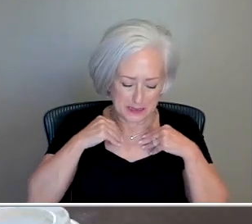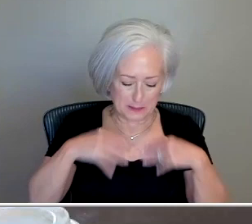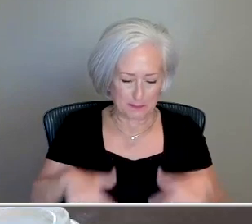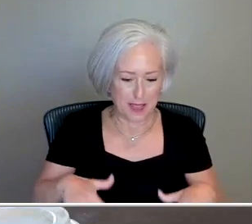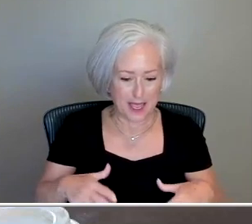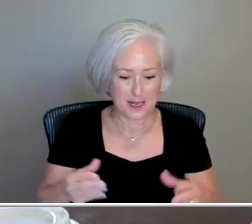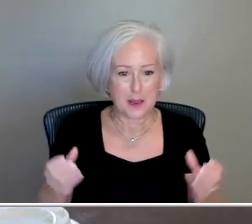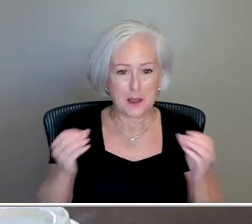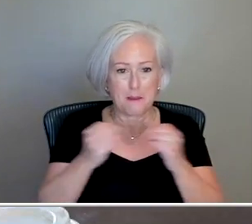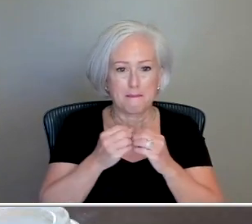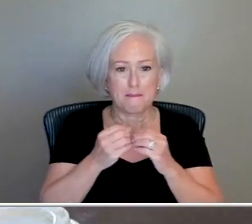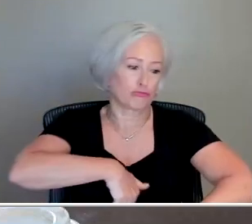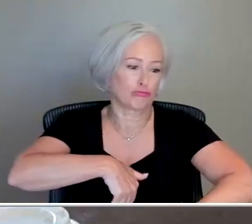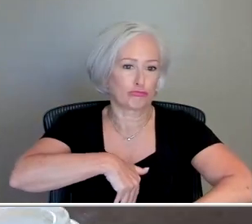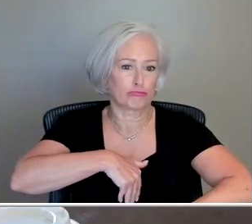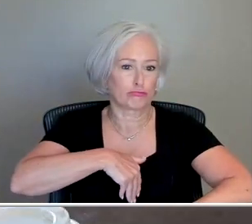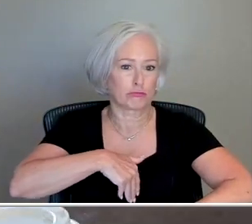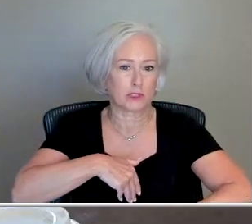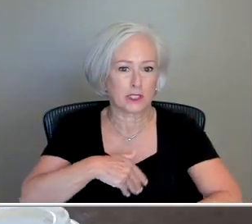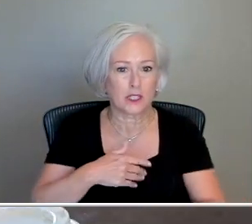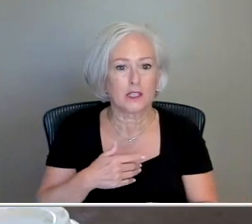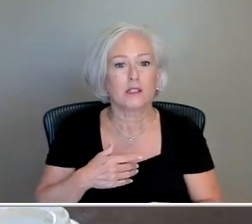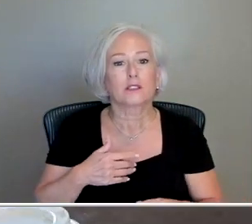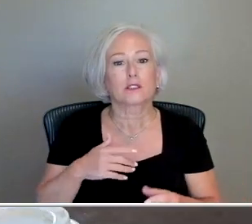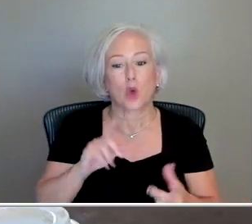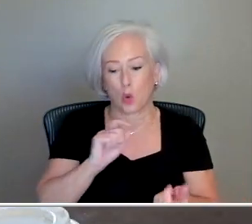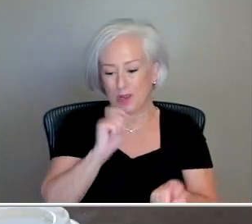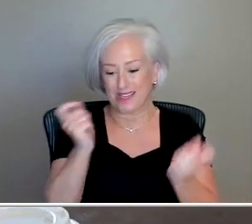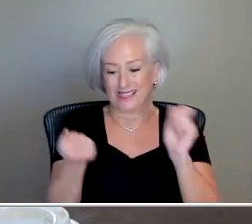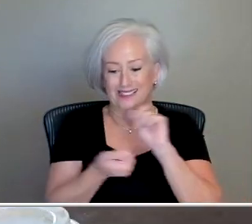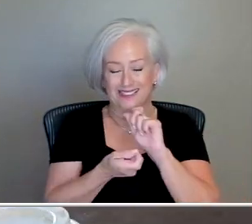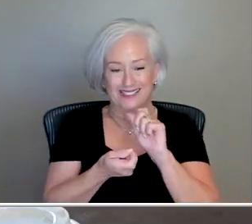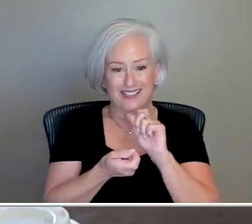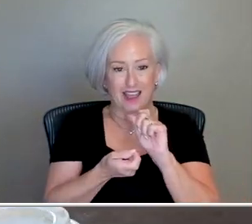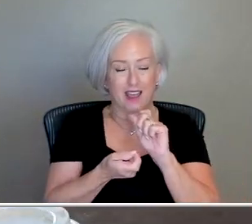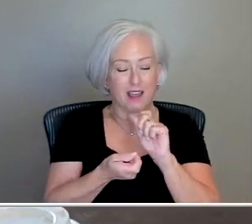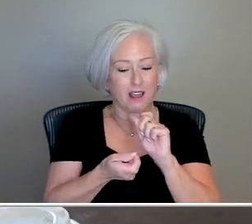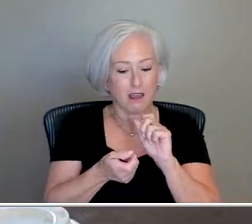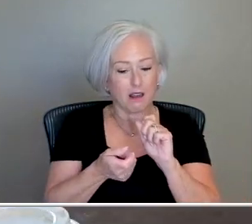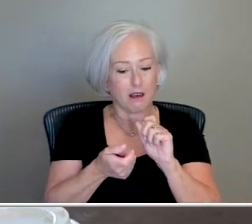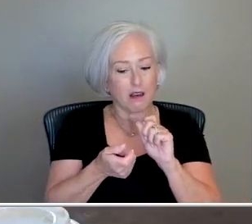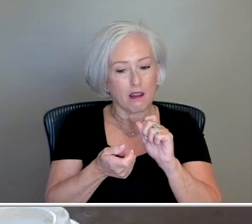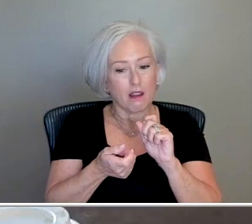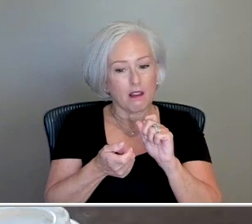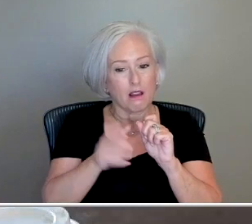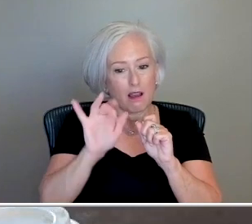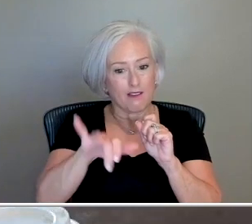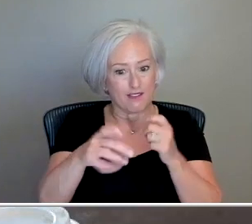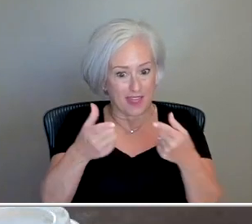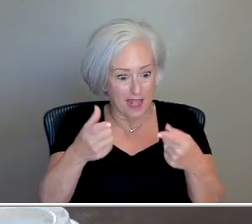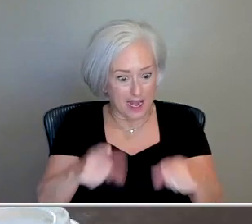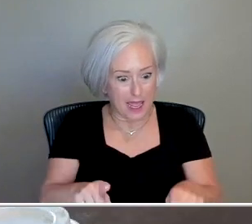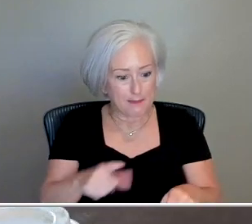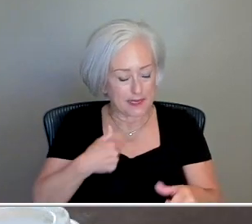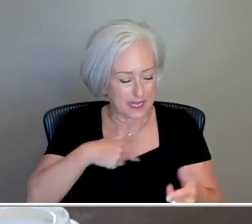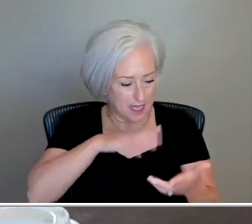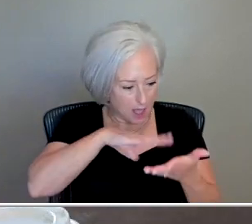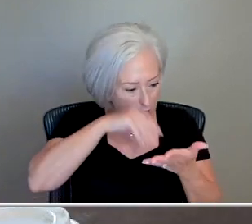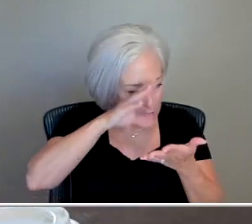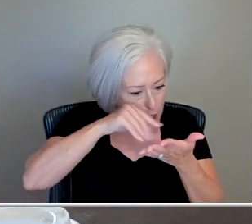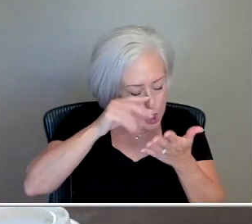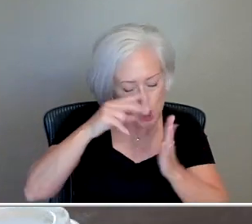left arm, you know? So instead of that happening, I learned, I read in early 90s,